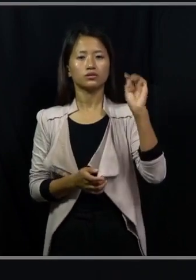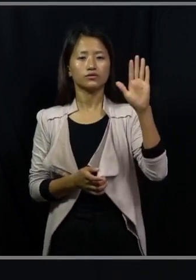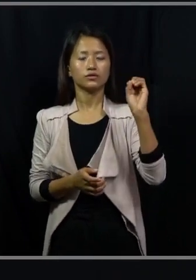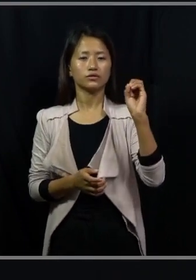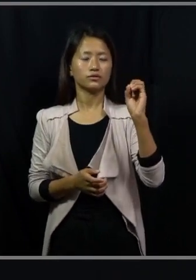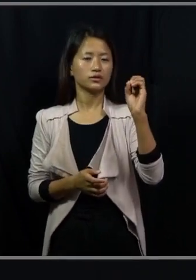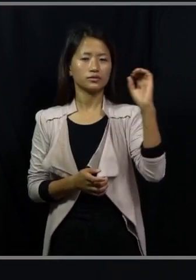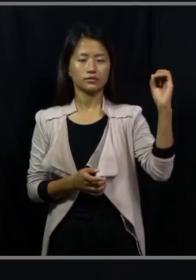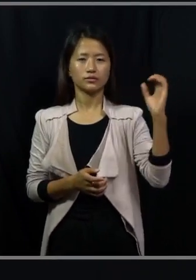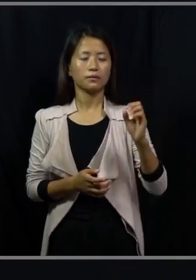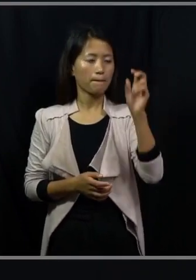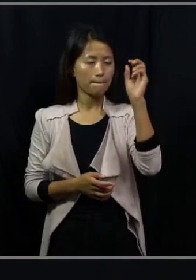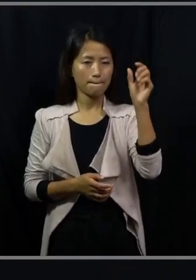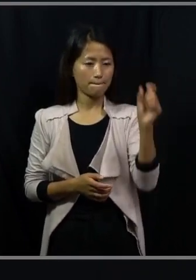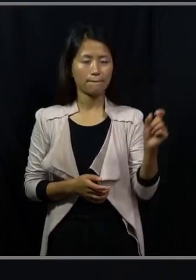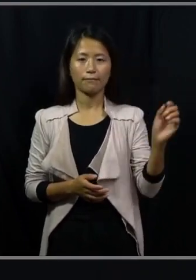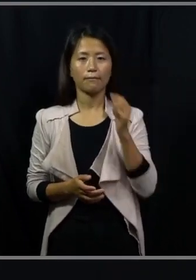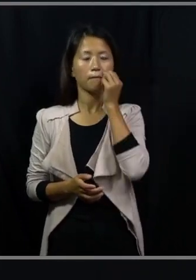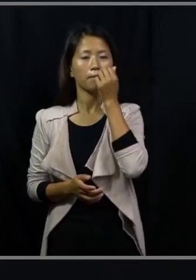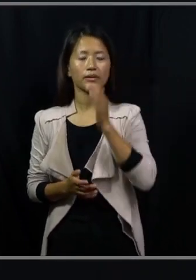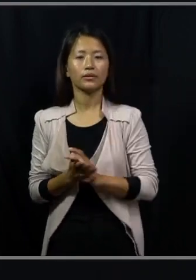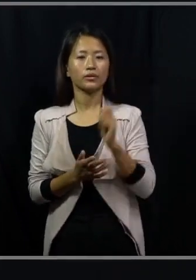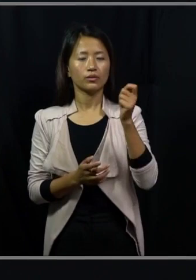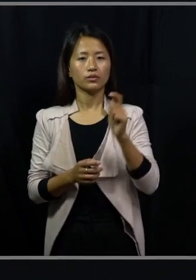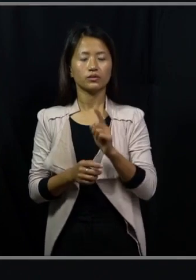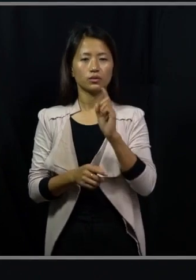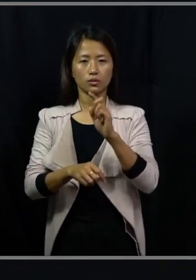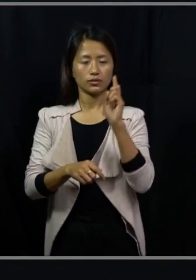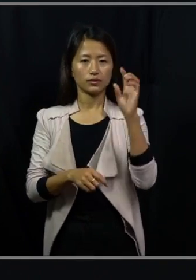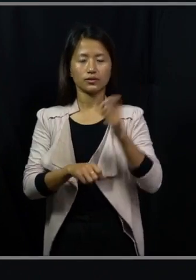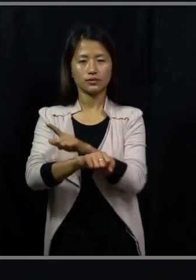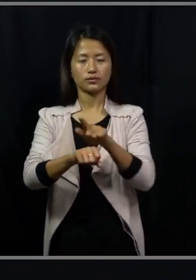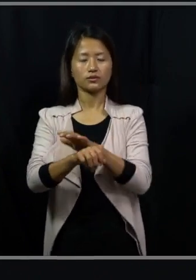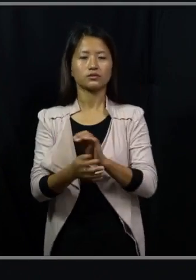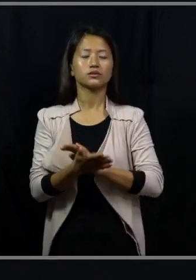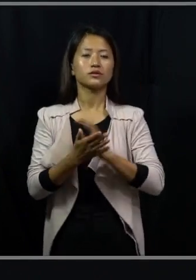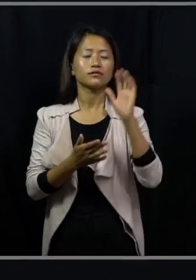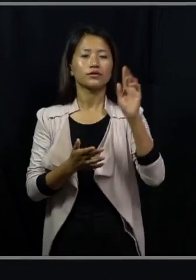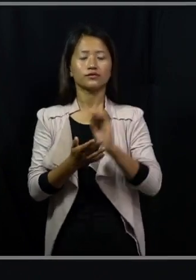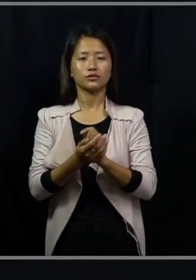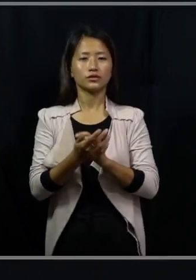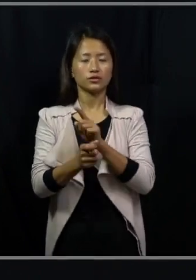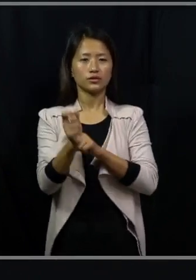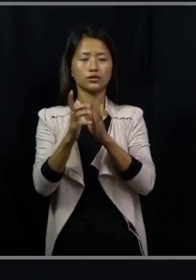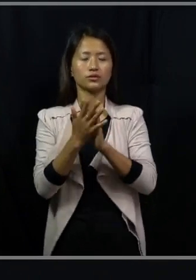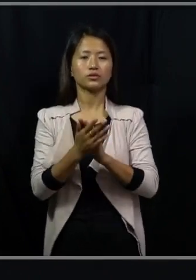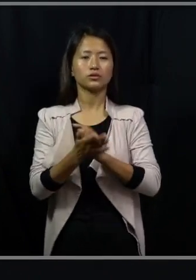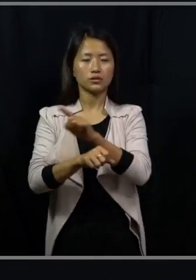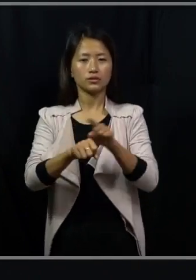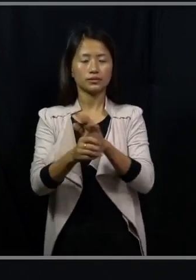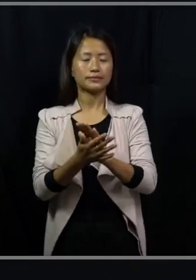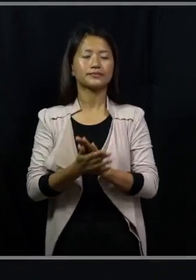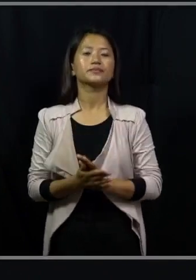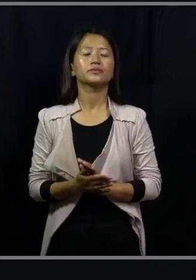1500 men working 10 hours a day, and it took 5 years to complete the temple. And also in the city